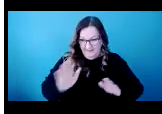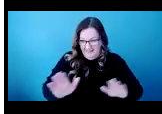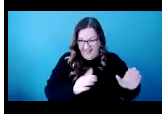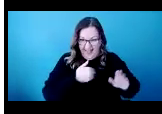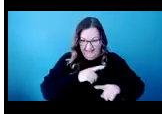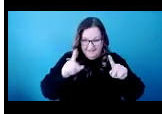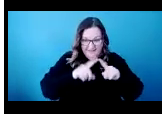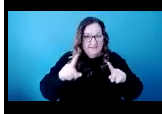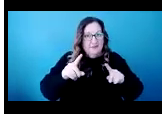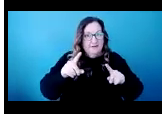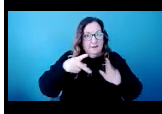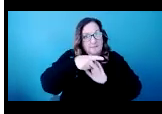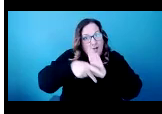areas.